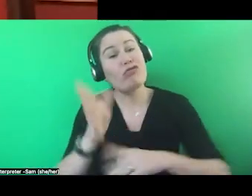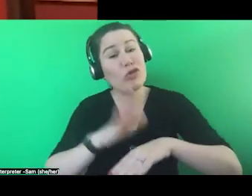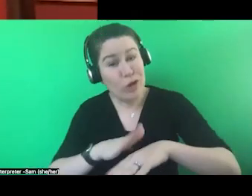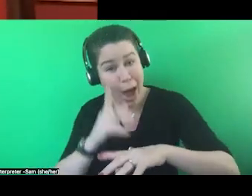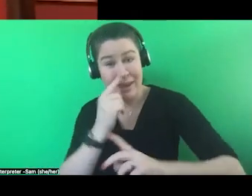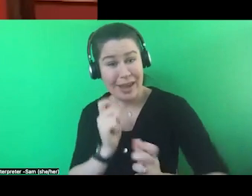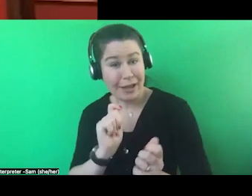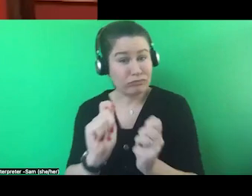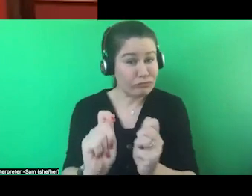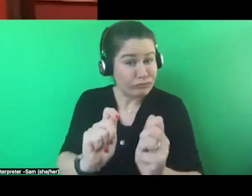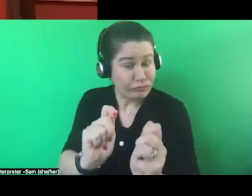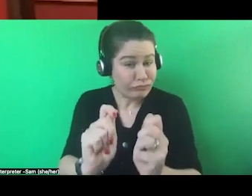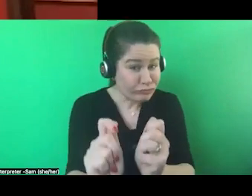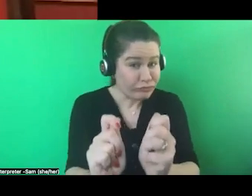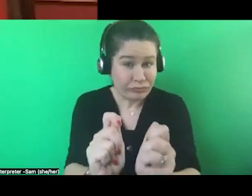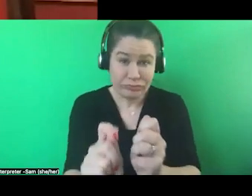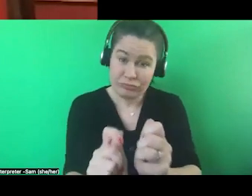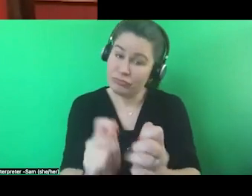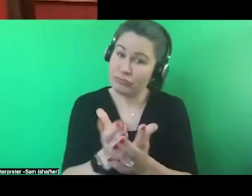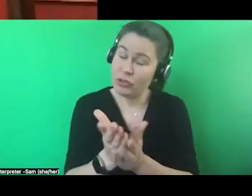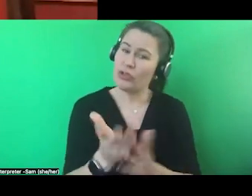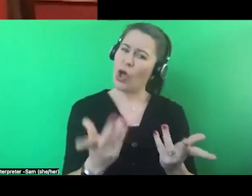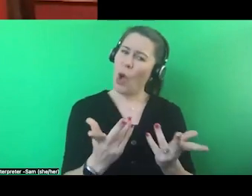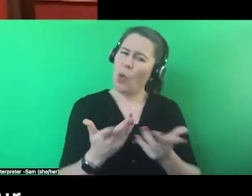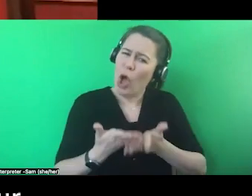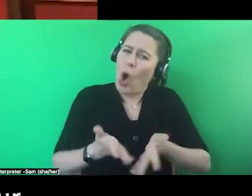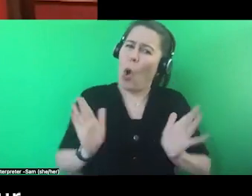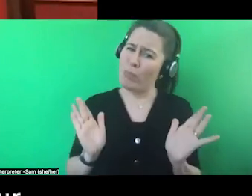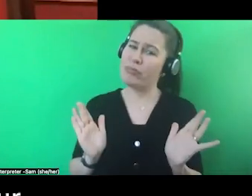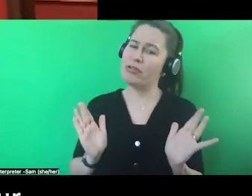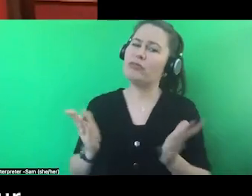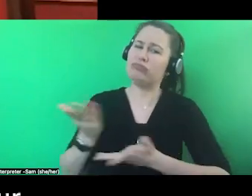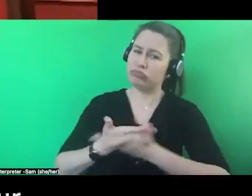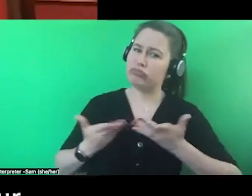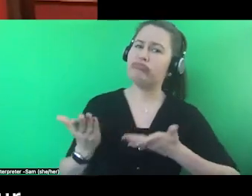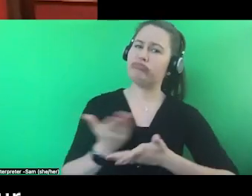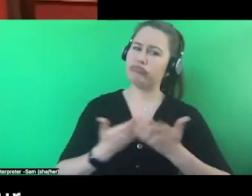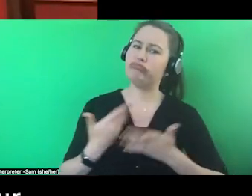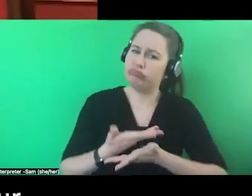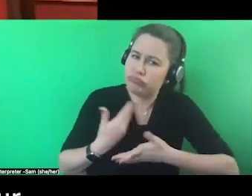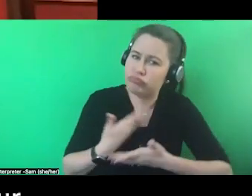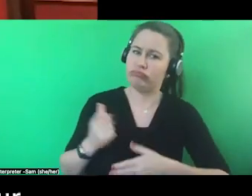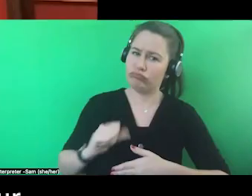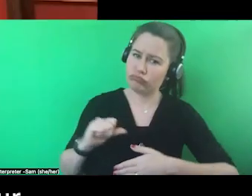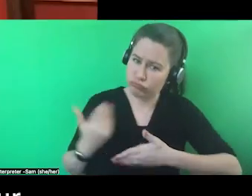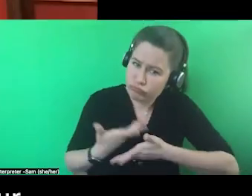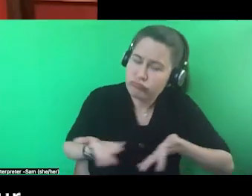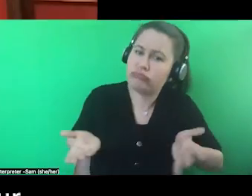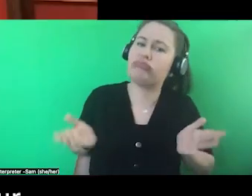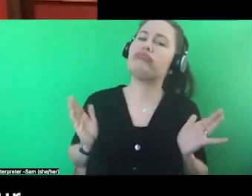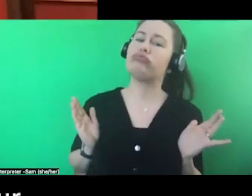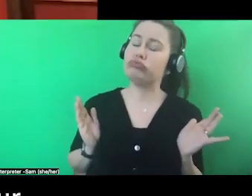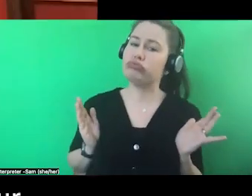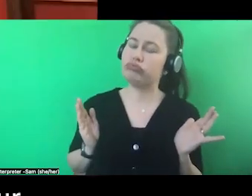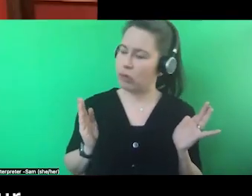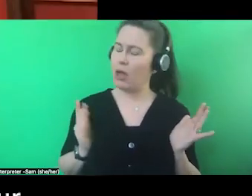traveling. So I just really appreciated the openness and transparency of where both of our organizations